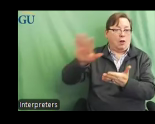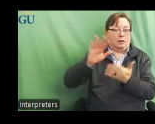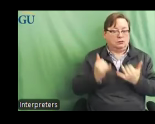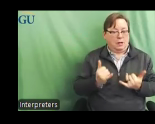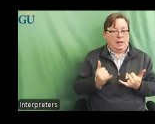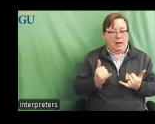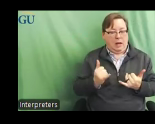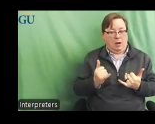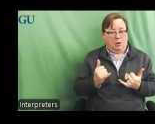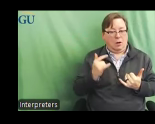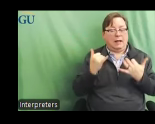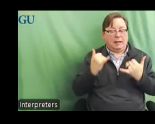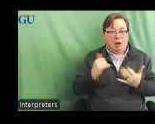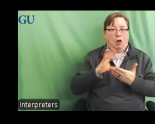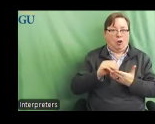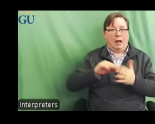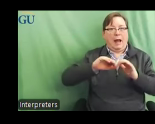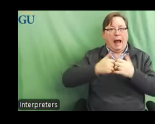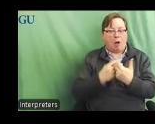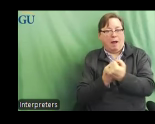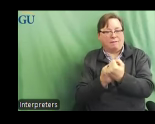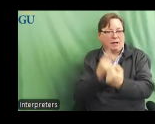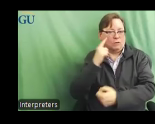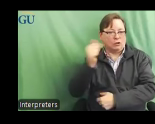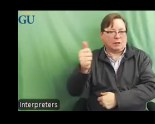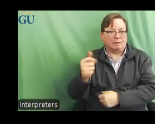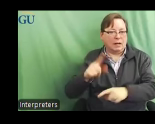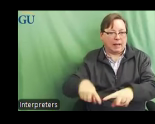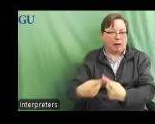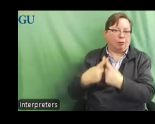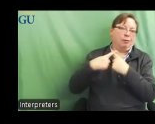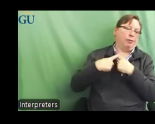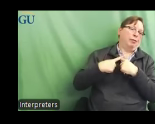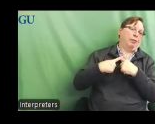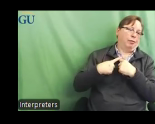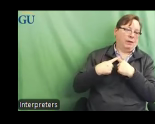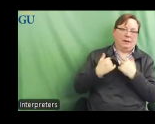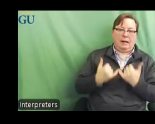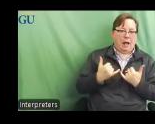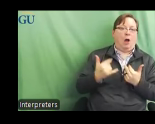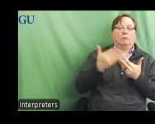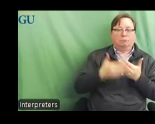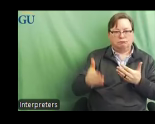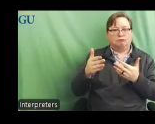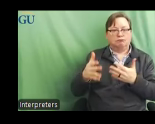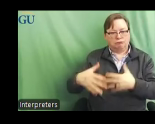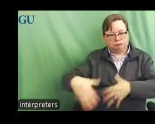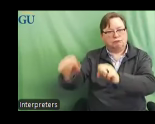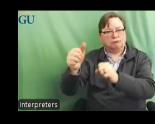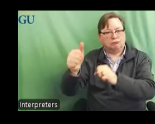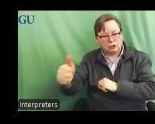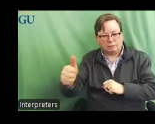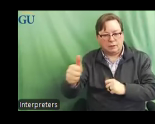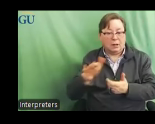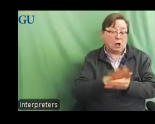And she's now learning to be her own advocate. She can't rely on her mom for that anymore. So college is just a little bit